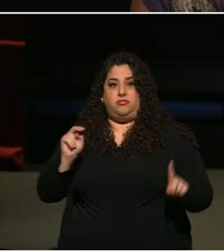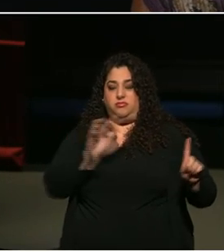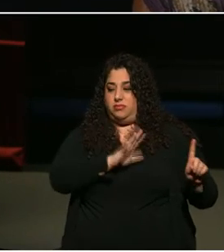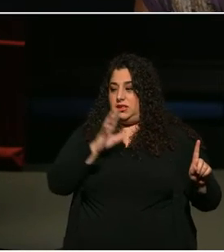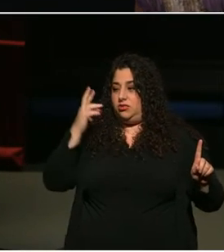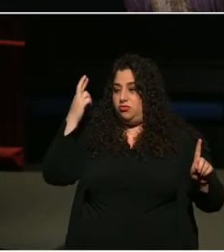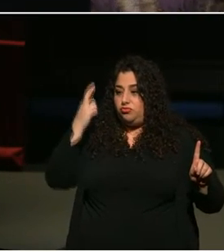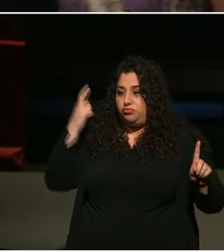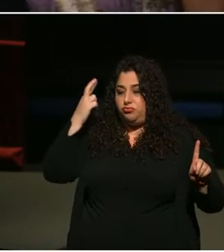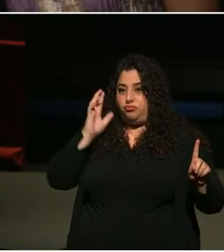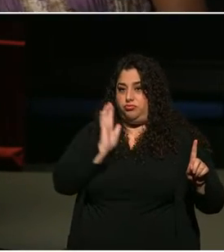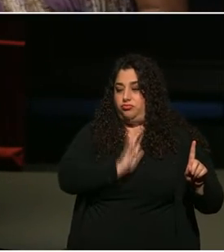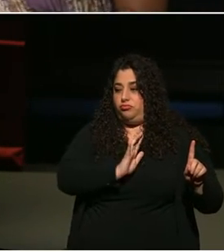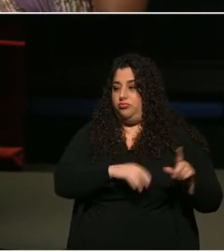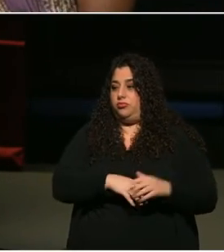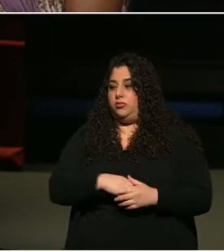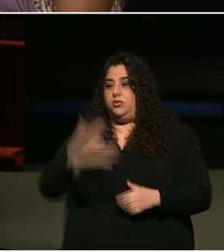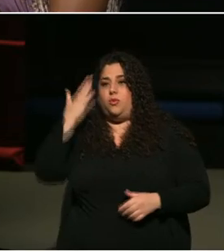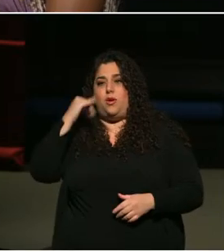And, oh. Not yet.